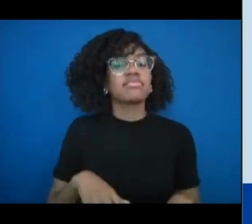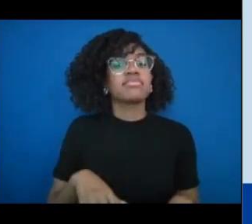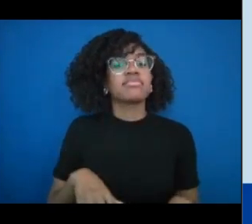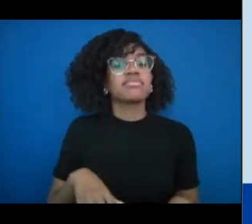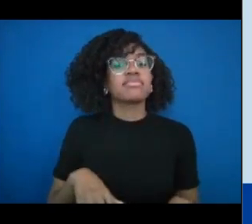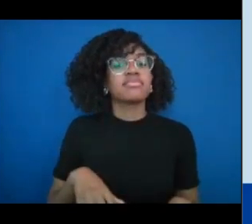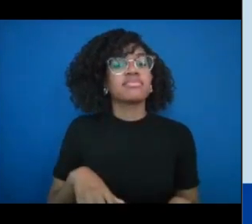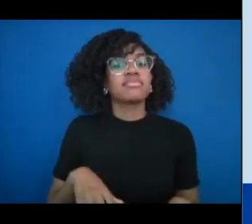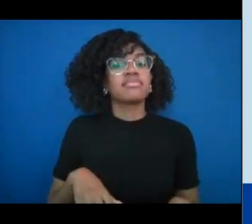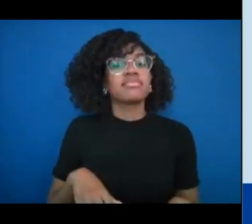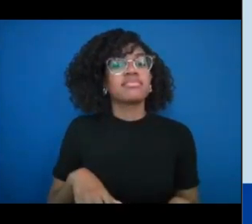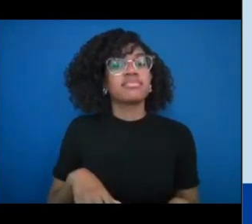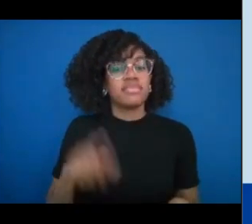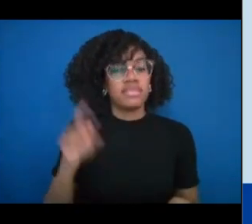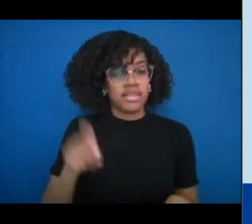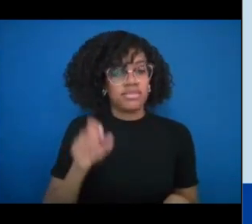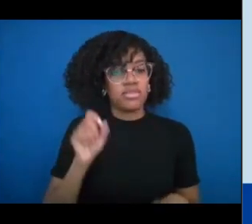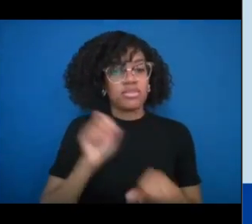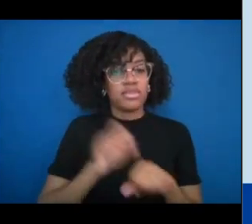They need to go here.